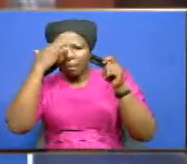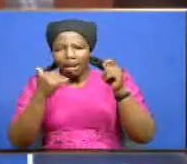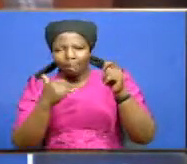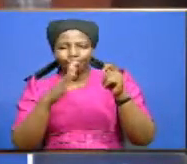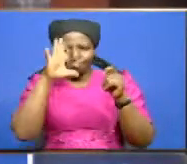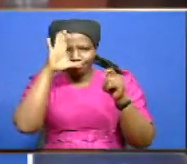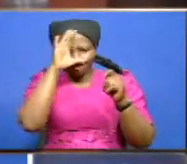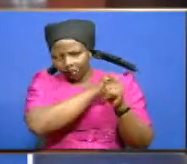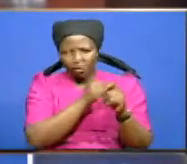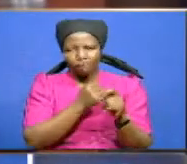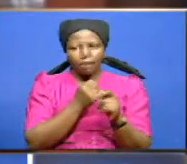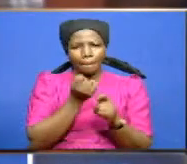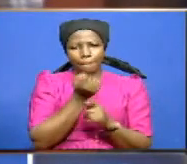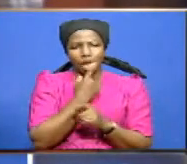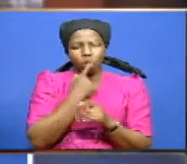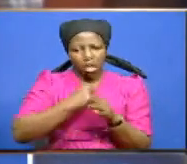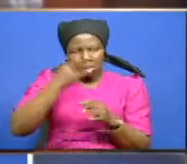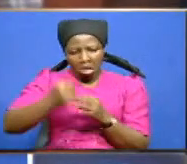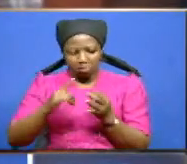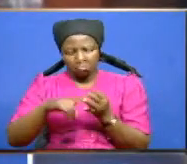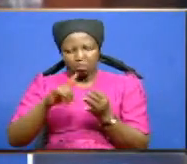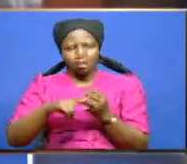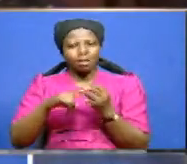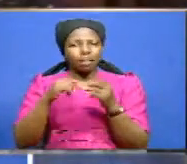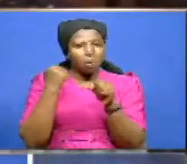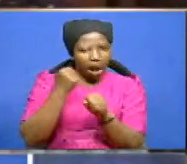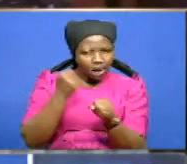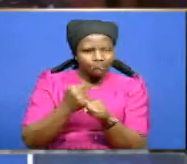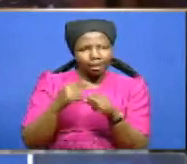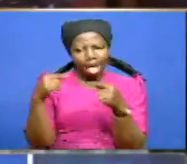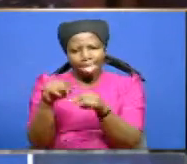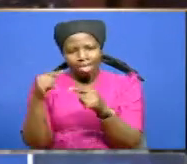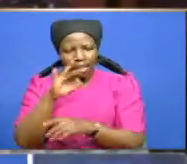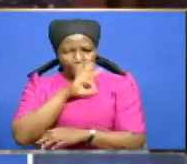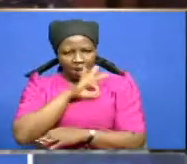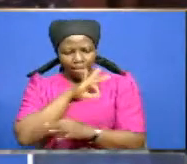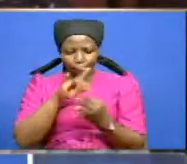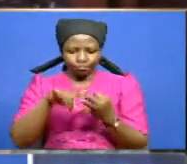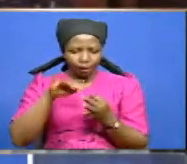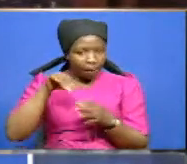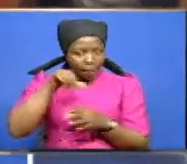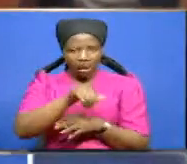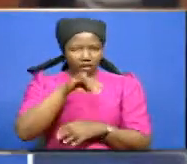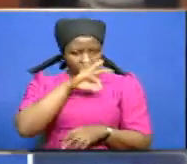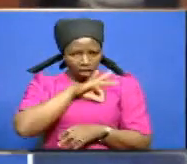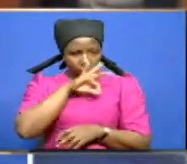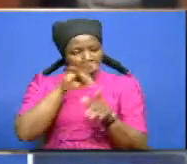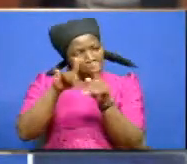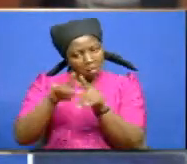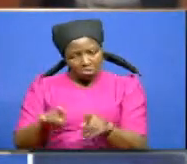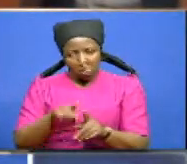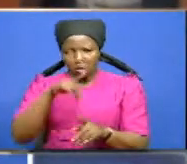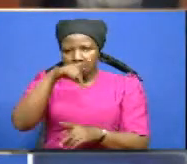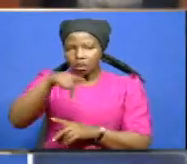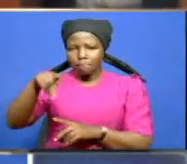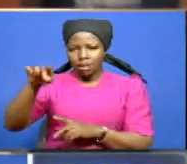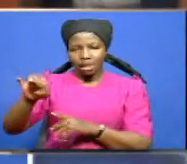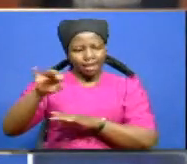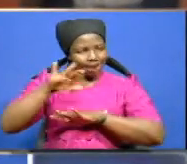injury benefits and compensation, as well as lack of adequate personal protective equipment. The doctors